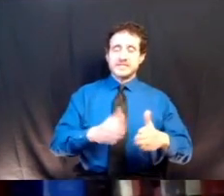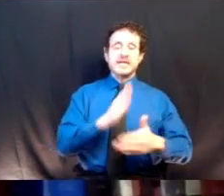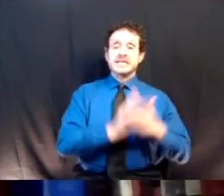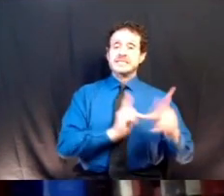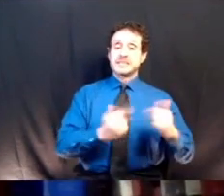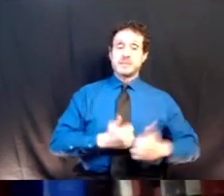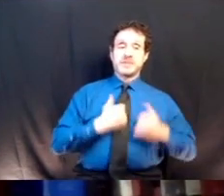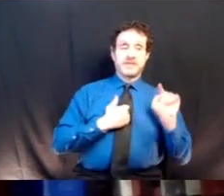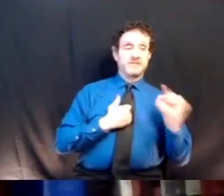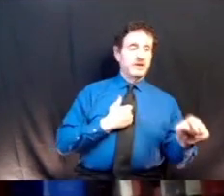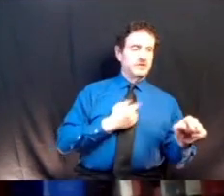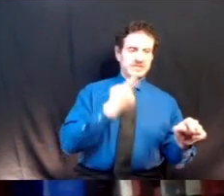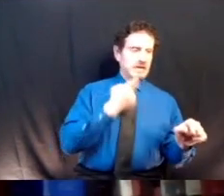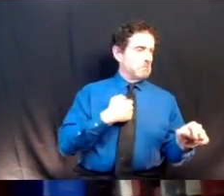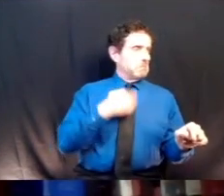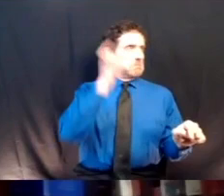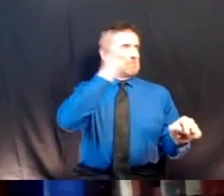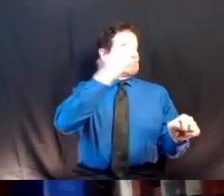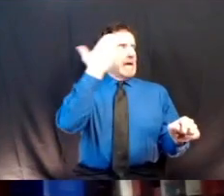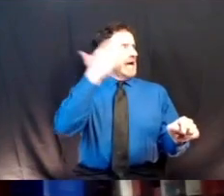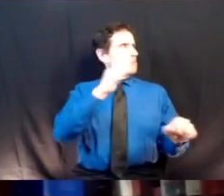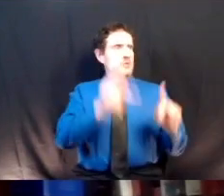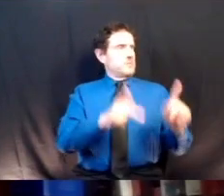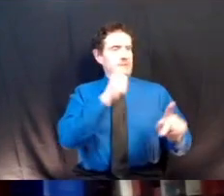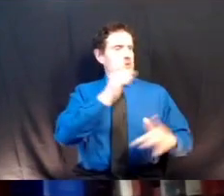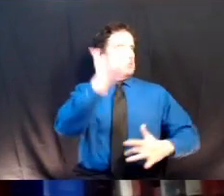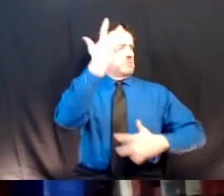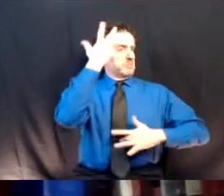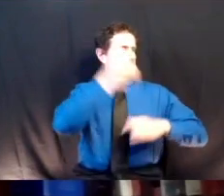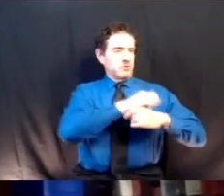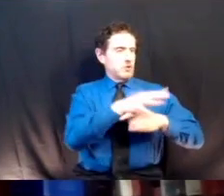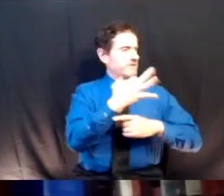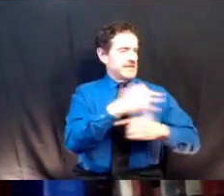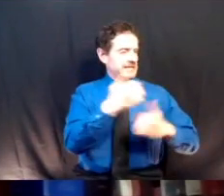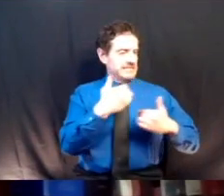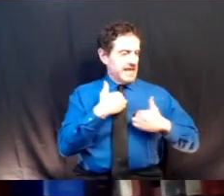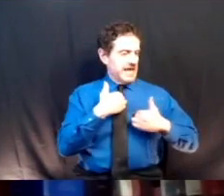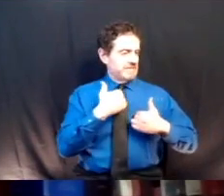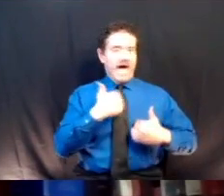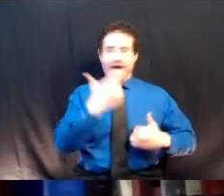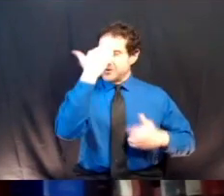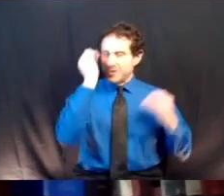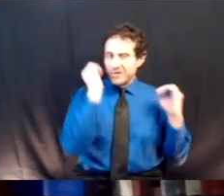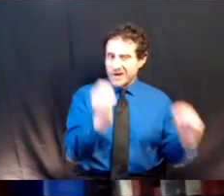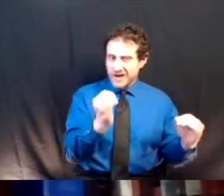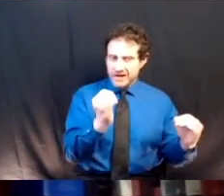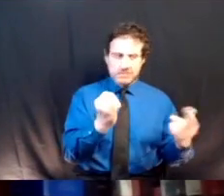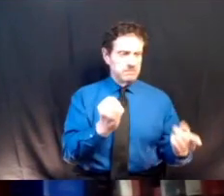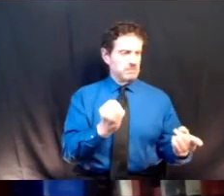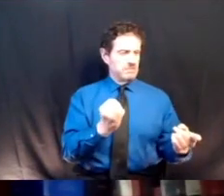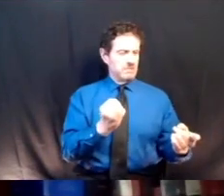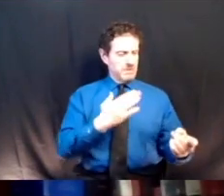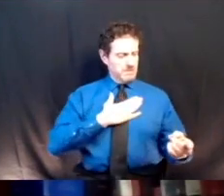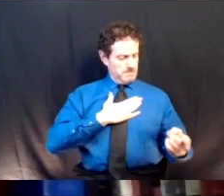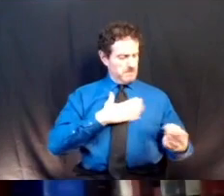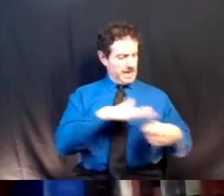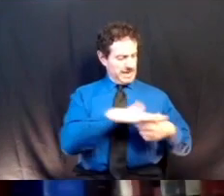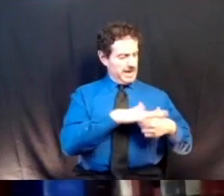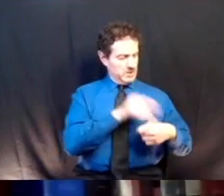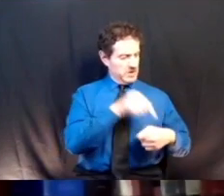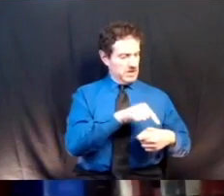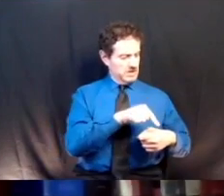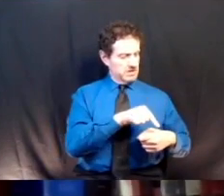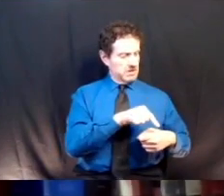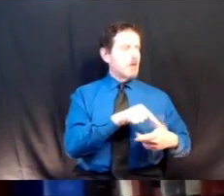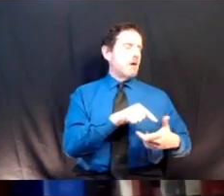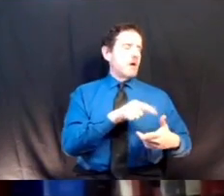don't know anybody who's contracted COVID-19. And therefore, my little area should be let out